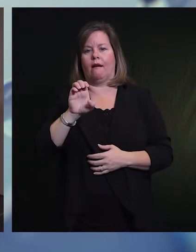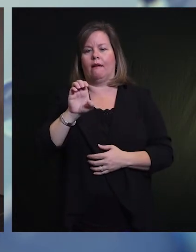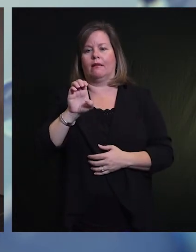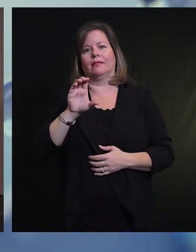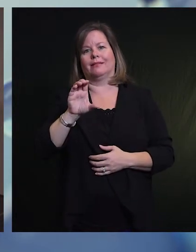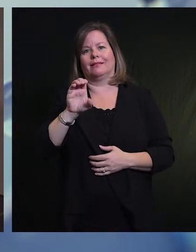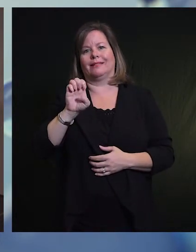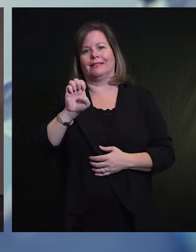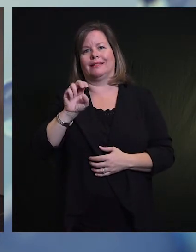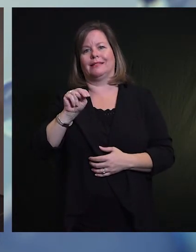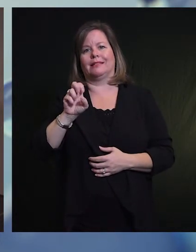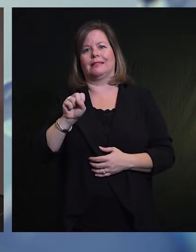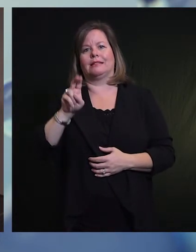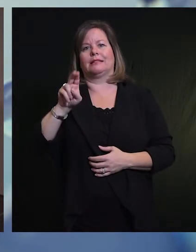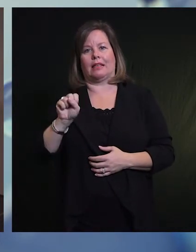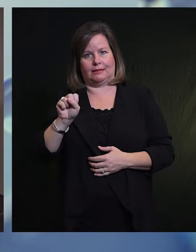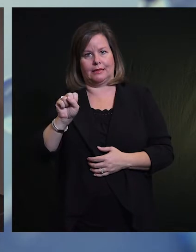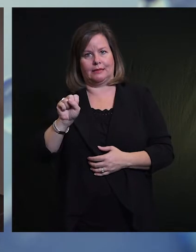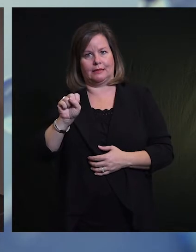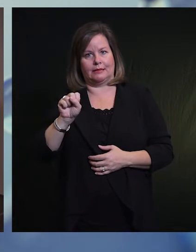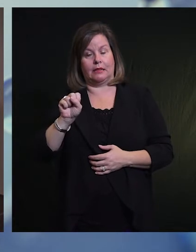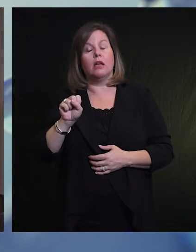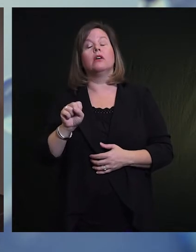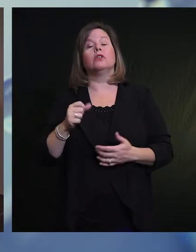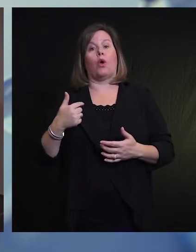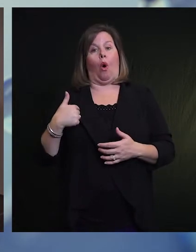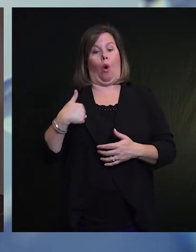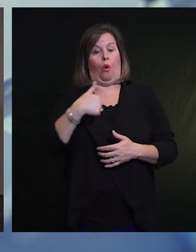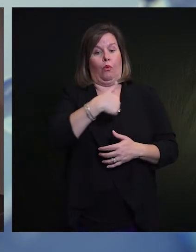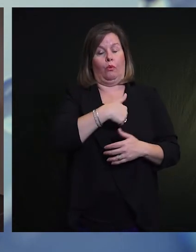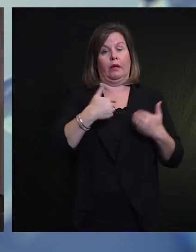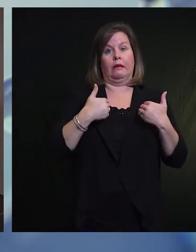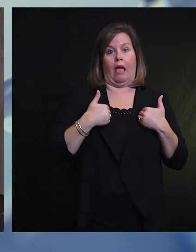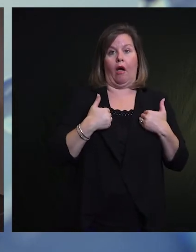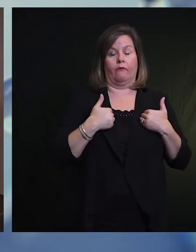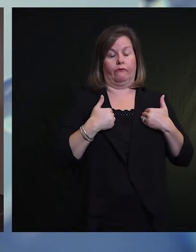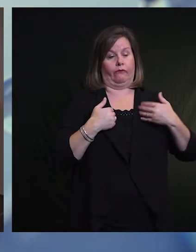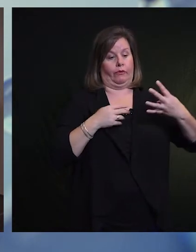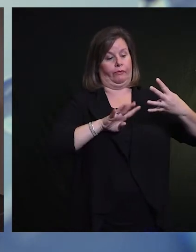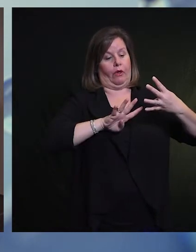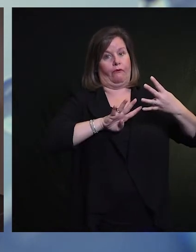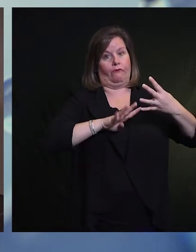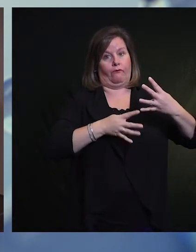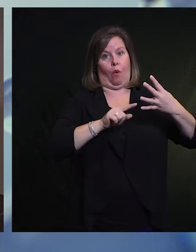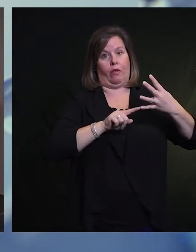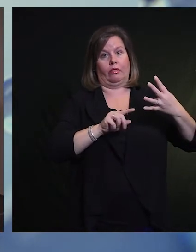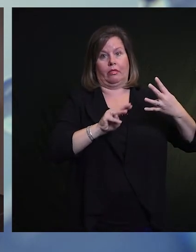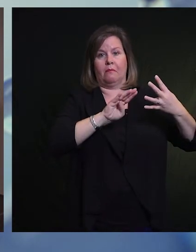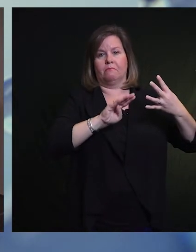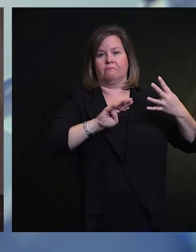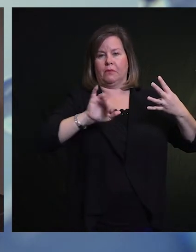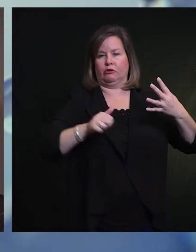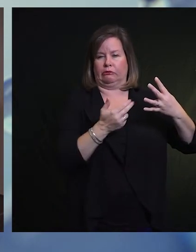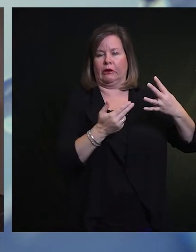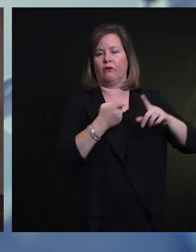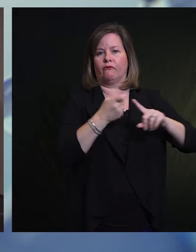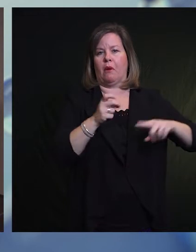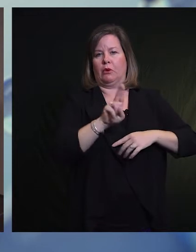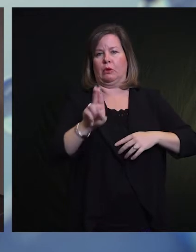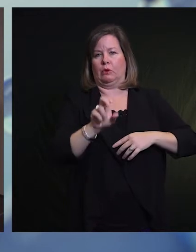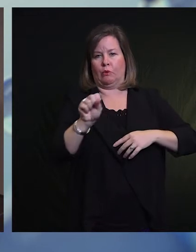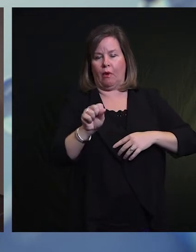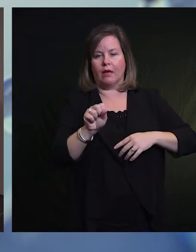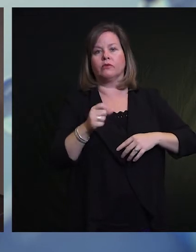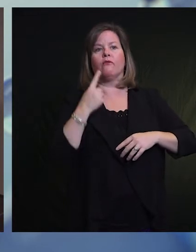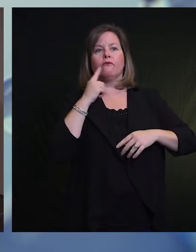It's very important for us. As of Tuesday, Michigan ranks 4th in the country with a 67% rate of self-response